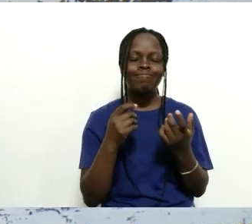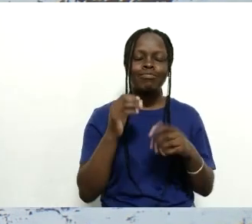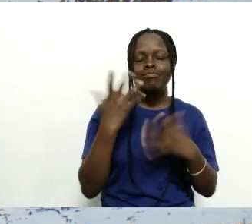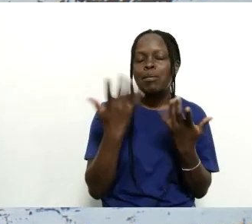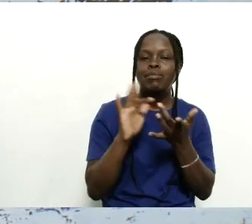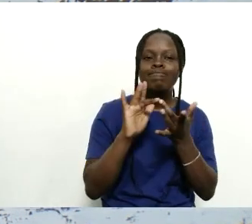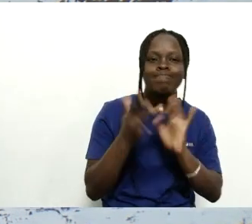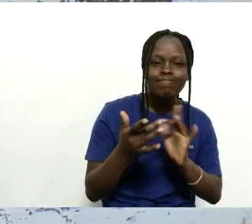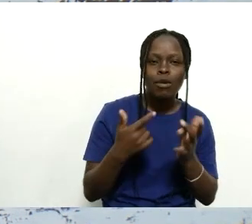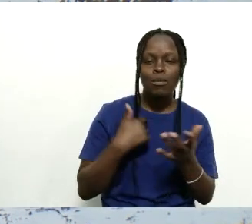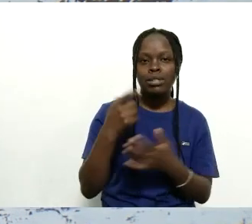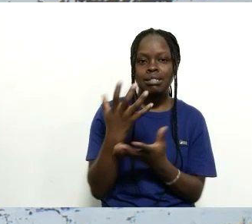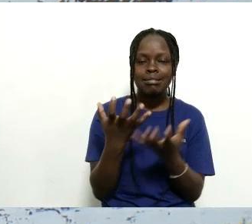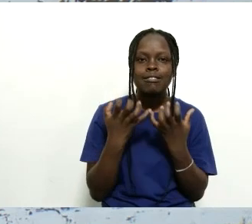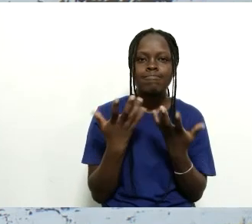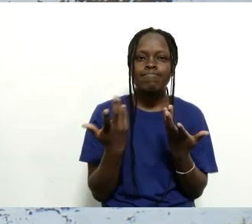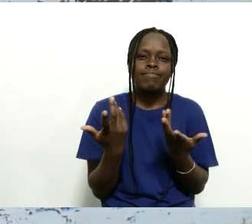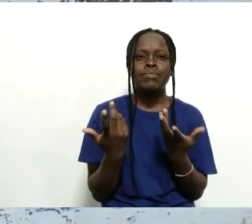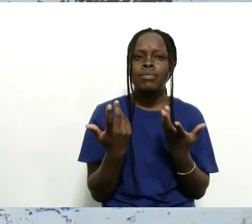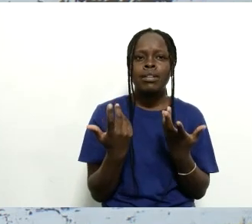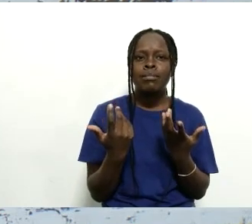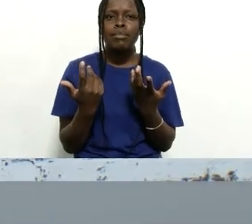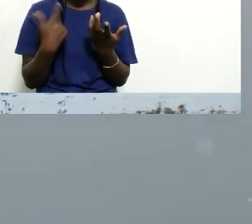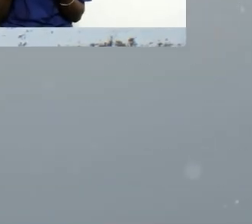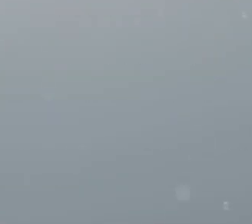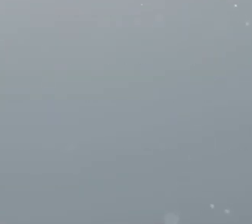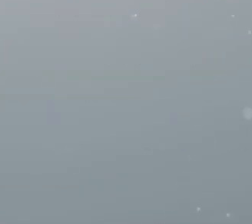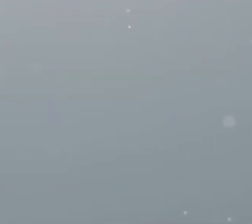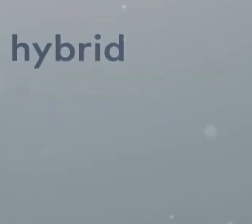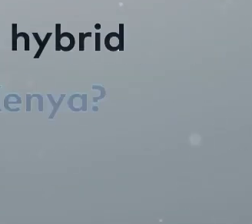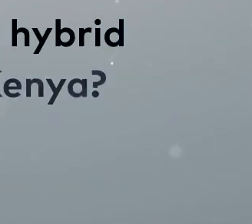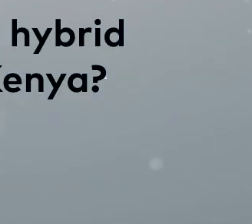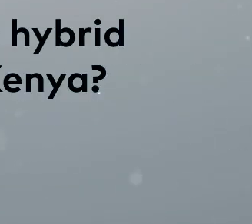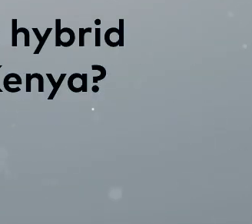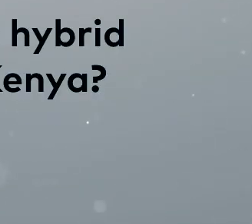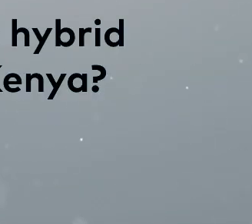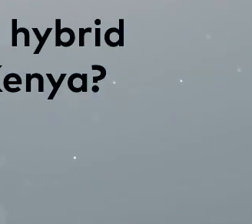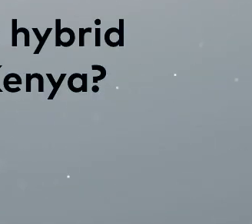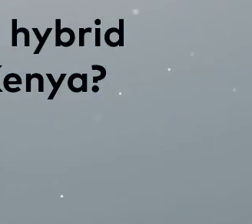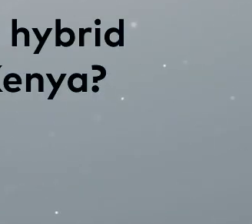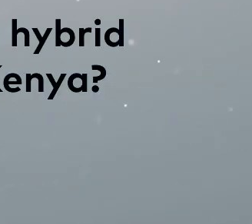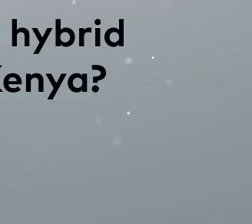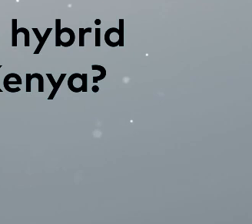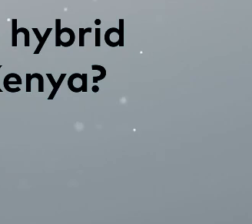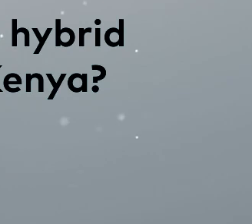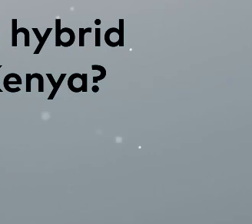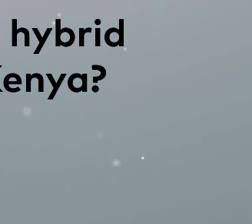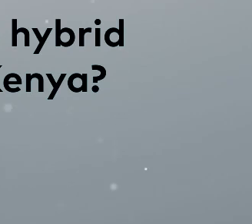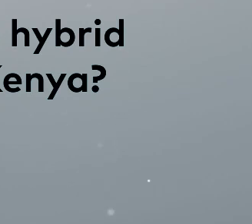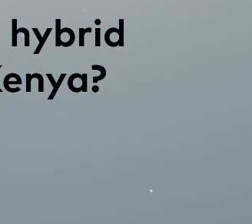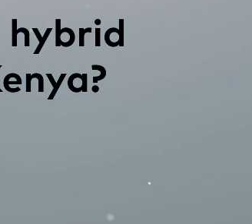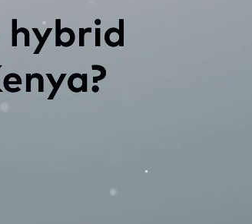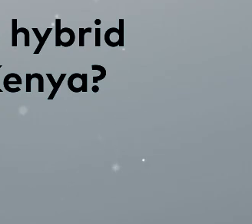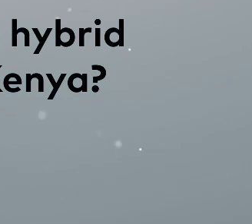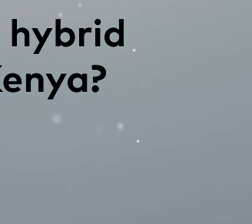the connectivity. For us to be able to reach out those learners who are not in school, we need the connectivity, the internet connectivity,